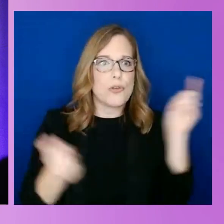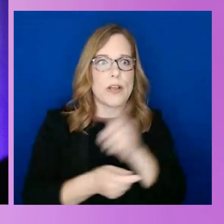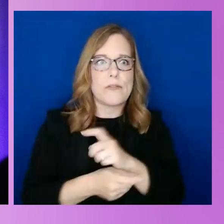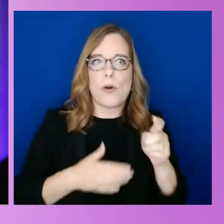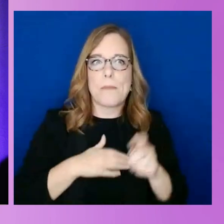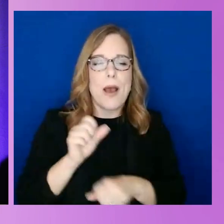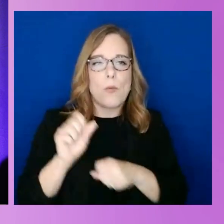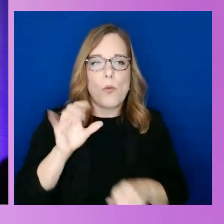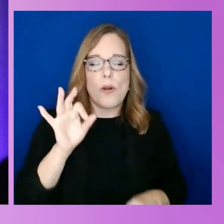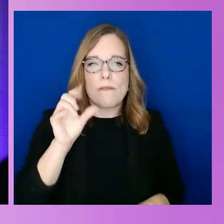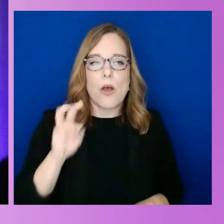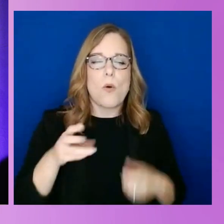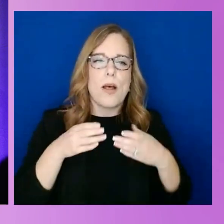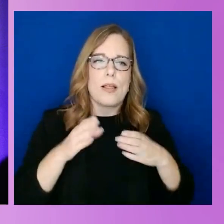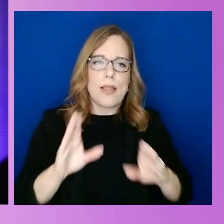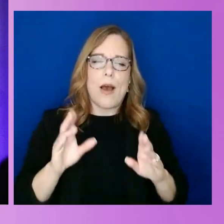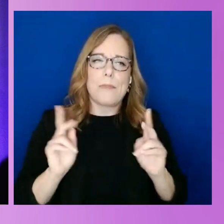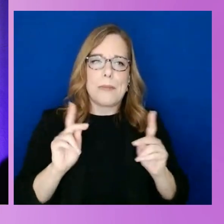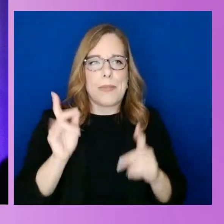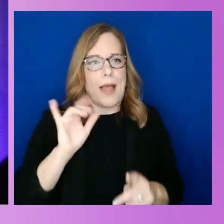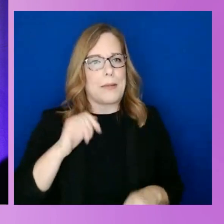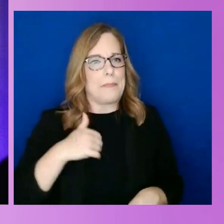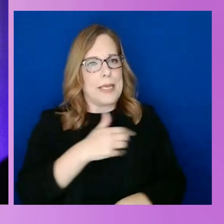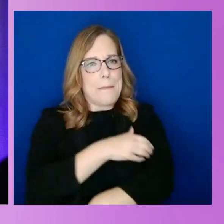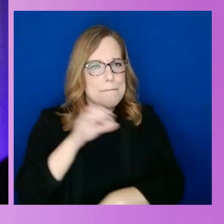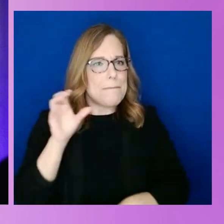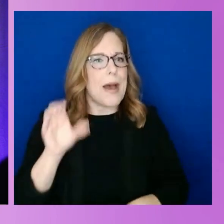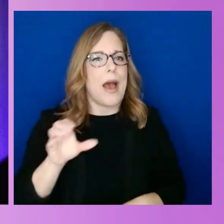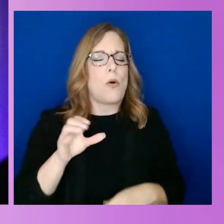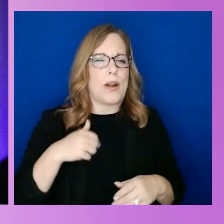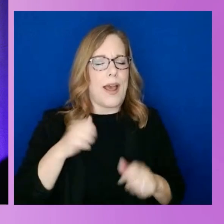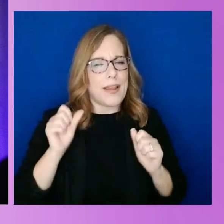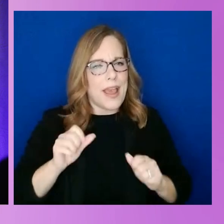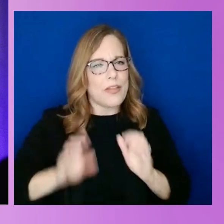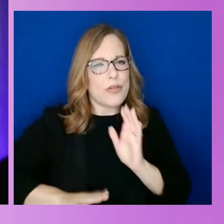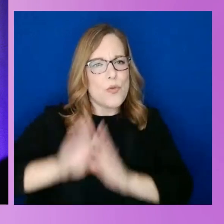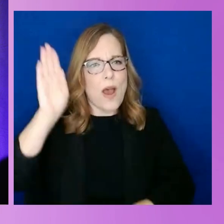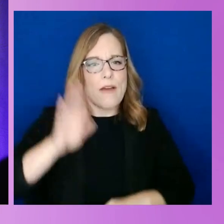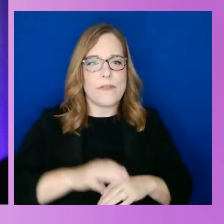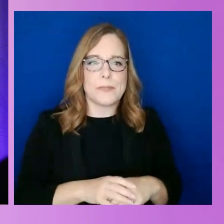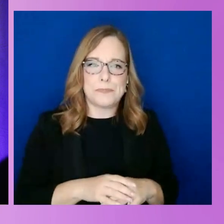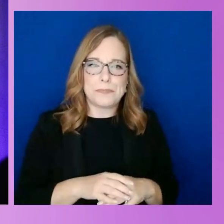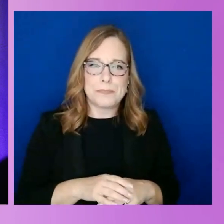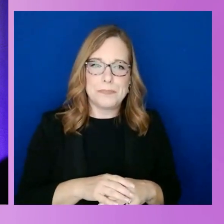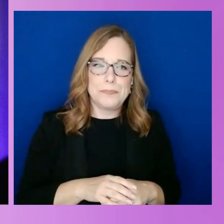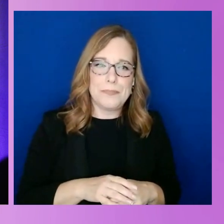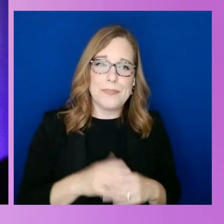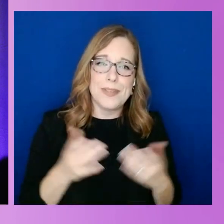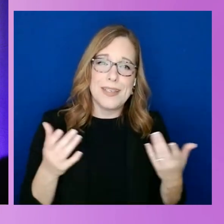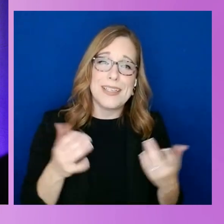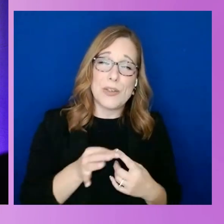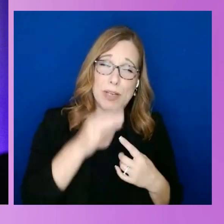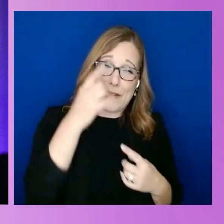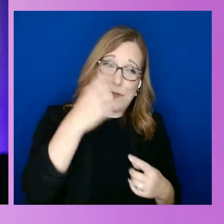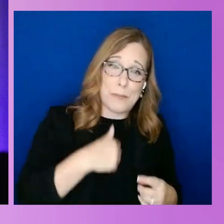thrive. While this is unique to me, if you've met one neurodivergent person, you've met one neurodivergent person.